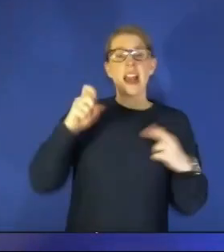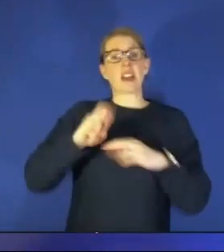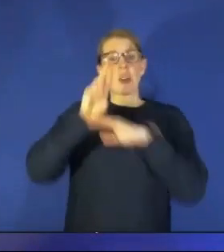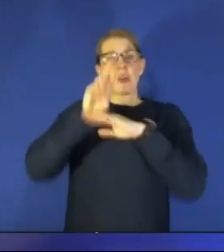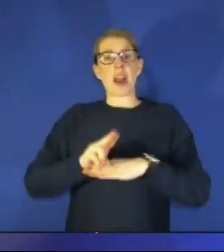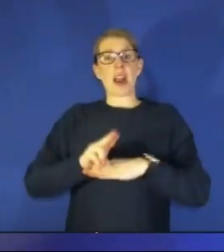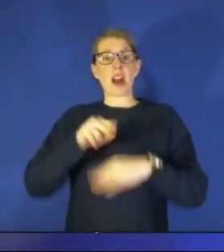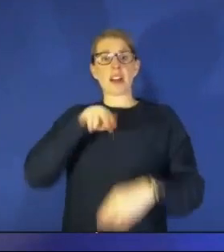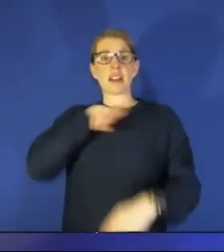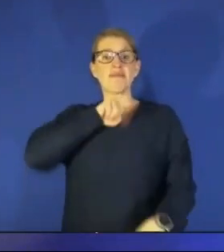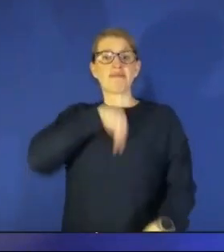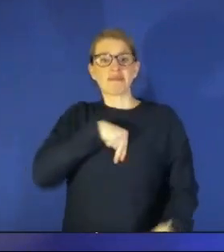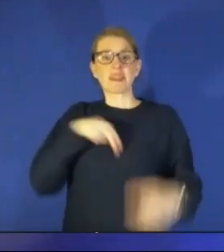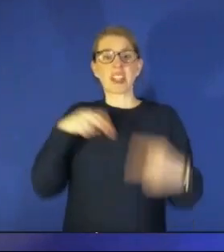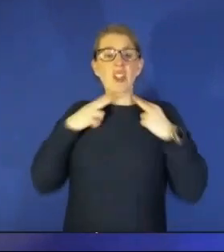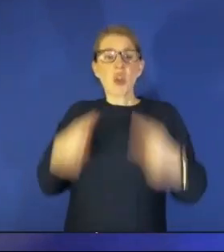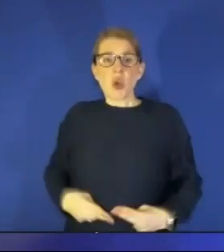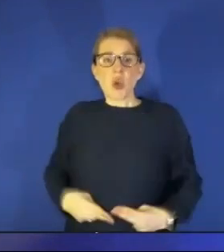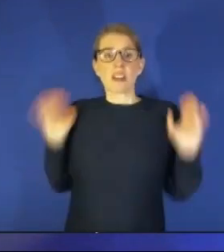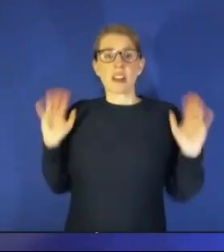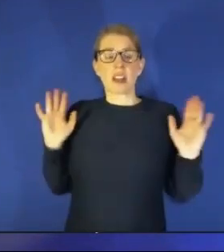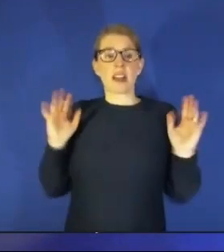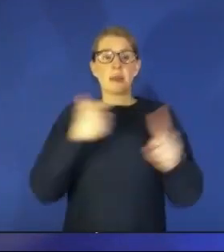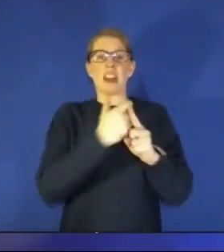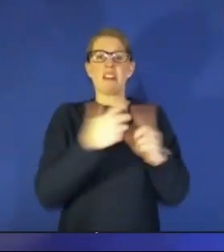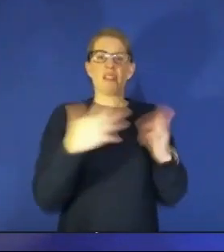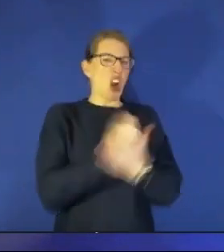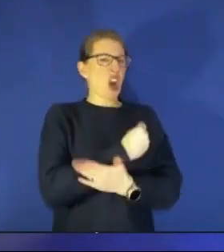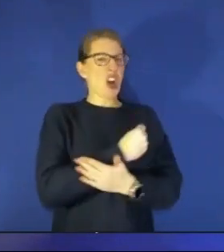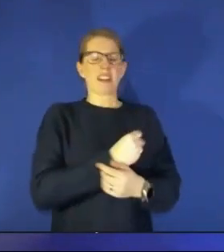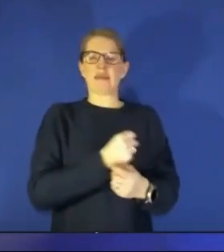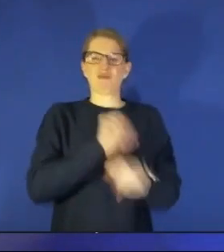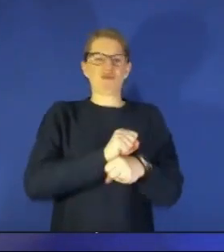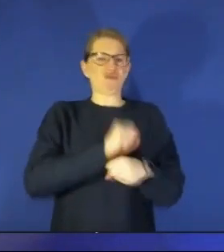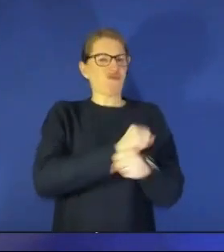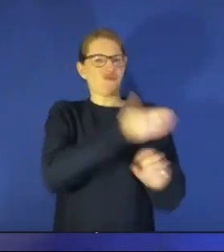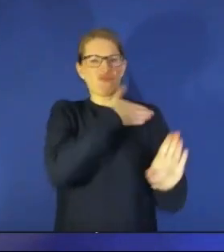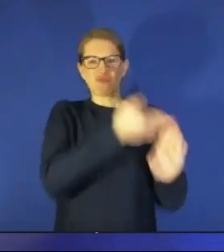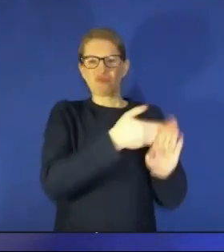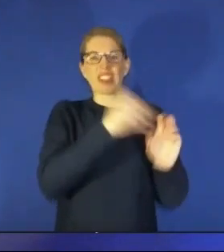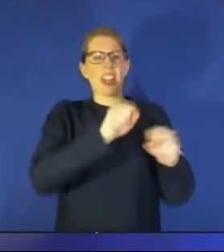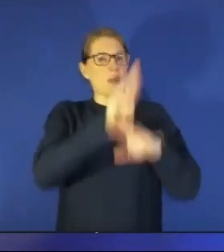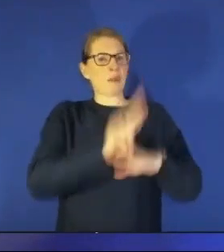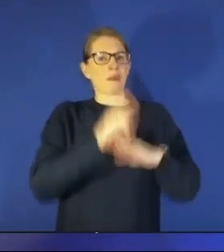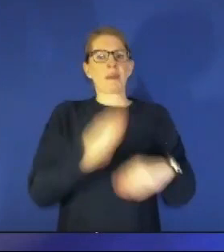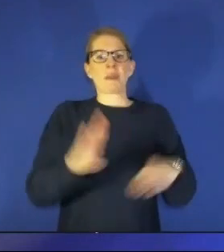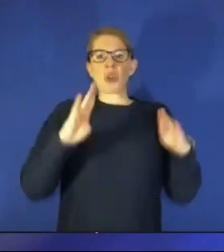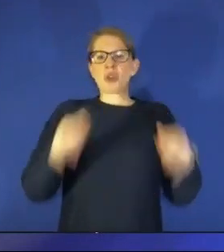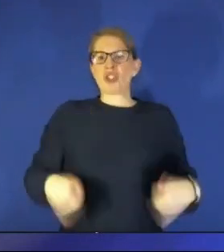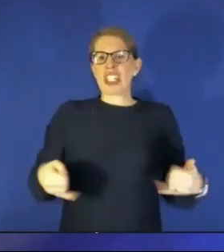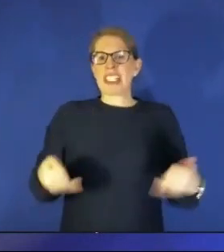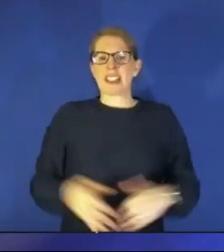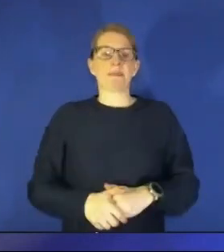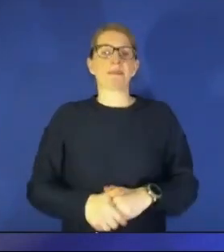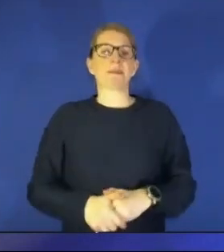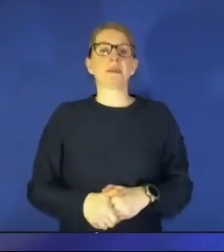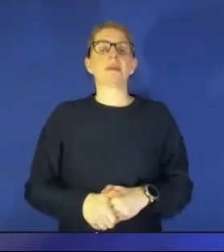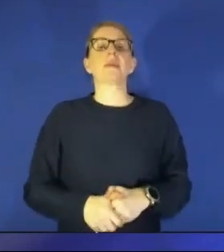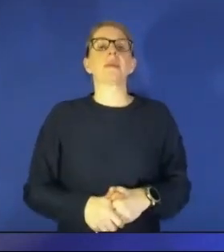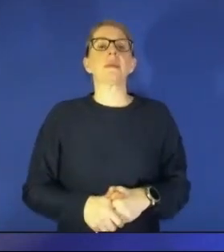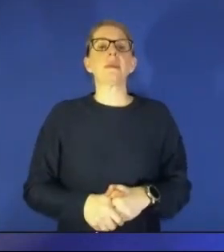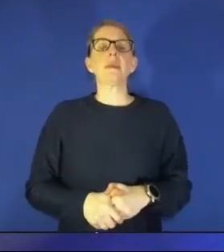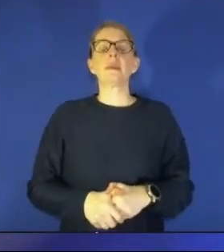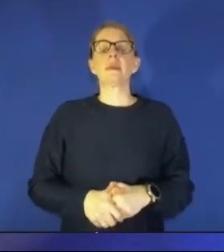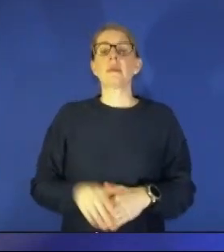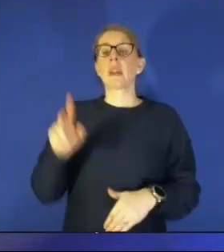He's earned the jeans. He has earned the jeans. Fine. I want to ask both of you, though. Okay, so what are you doing daily? Dr. Kalender-Rich said consistency